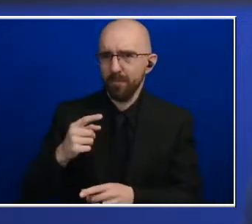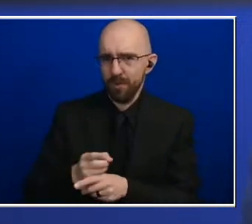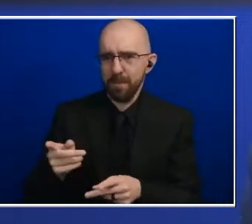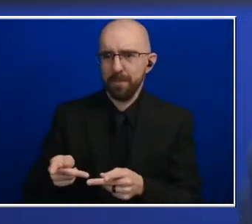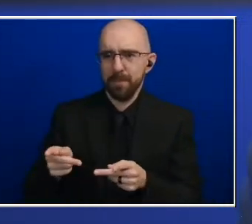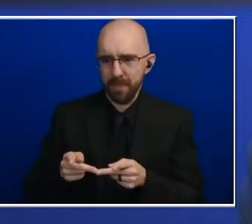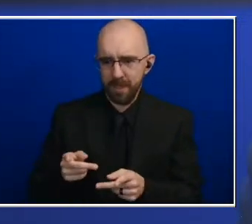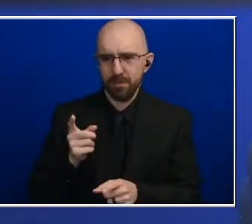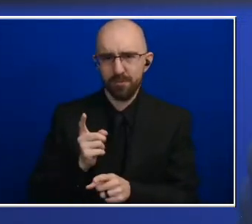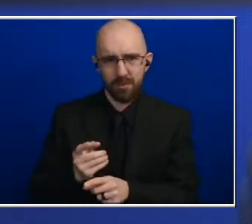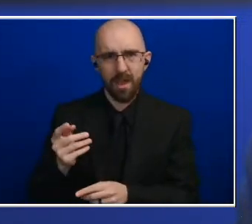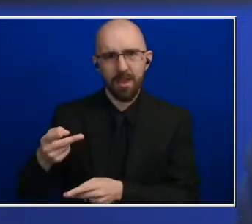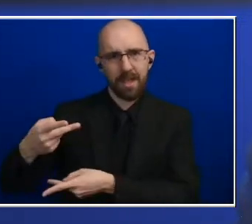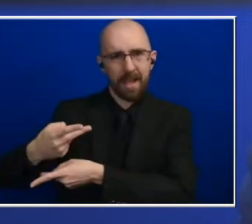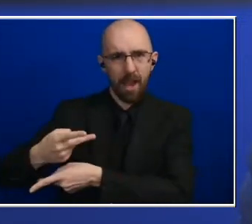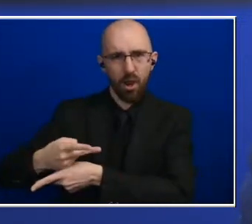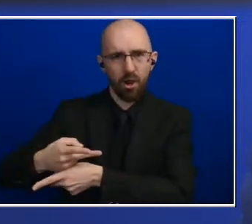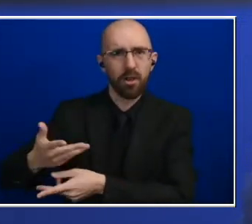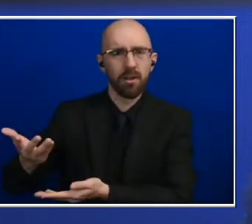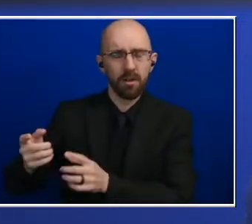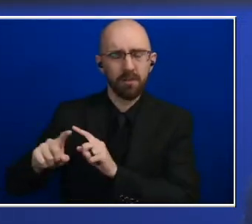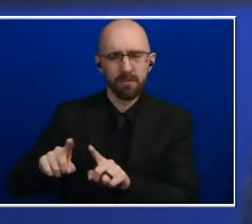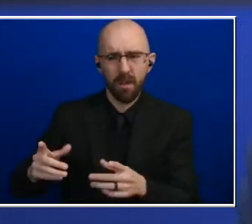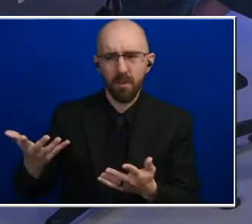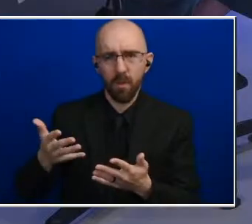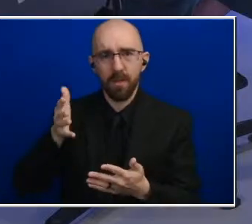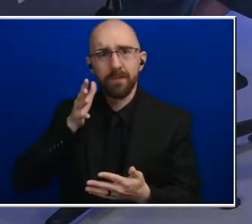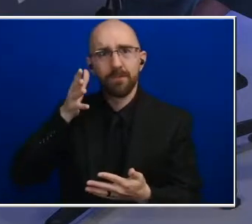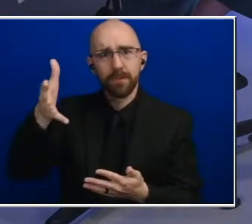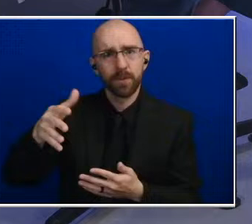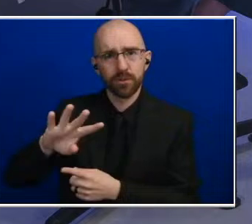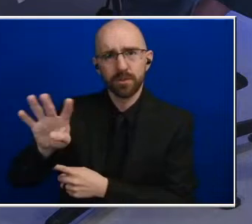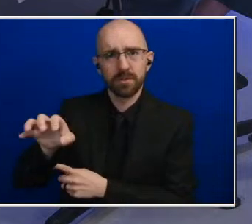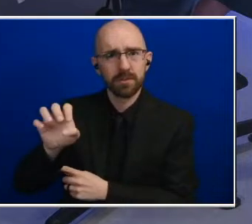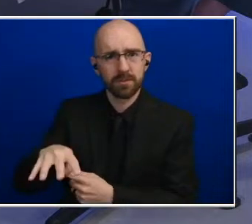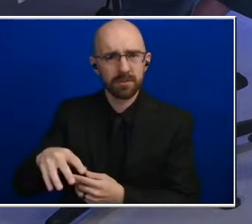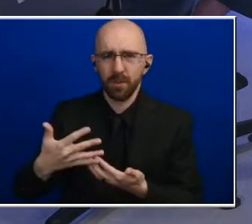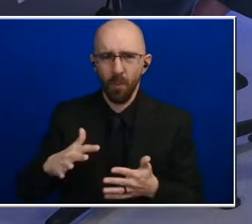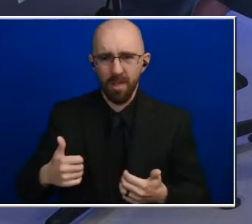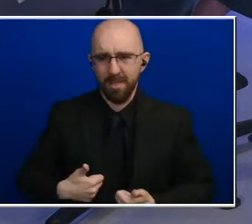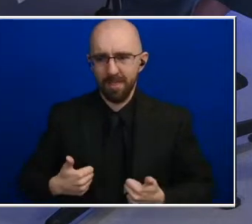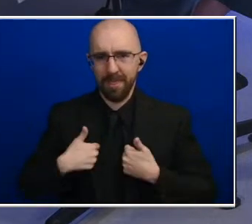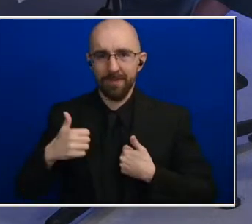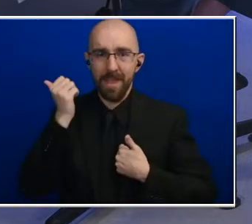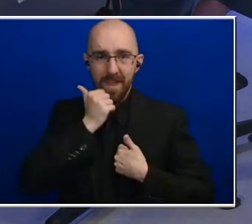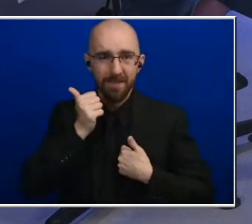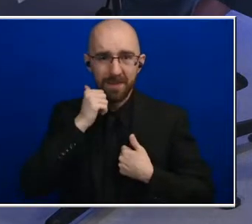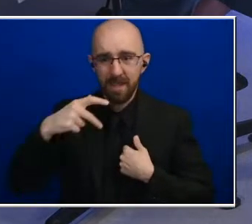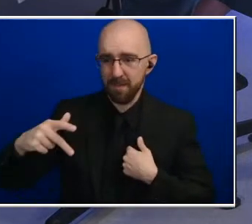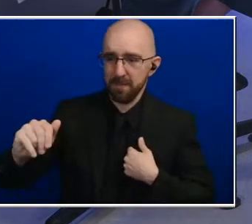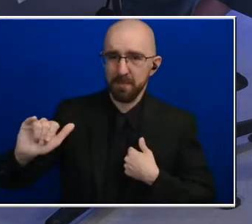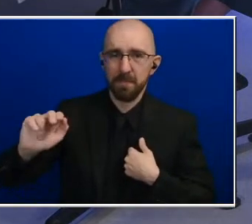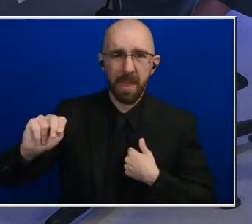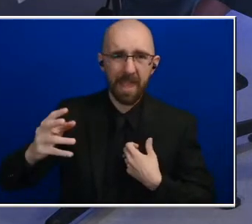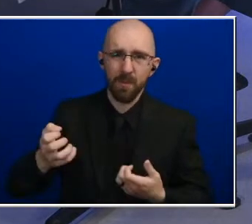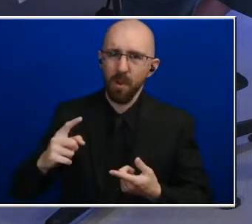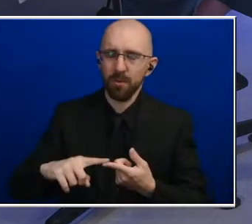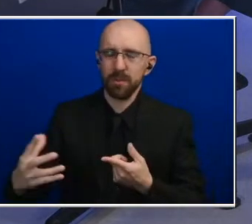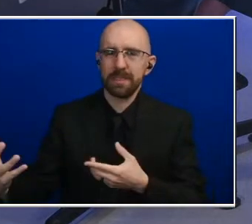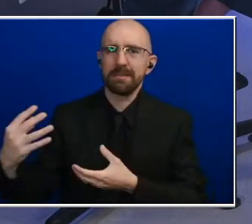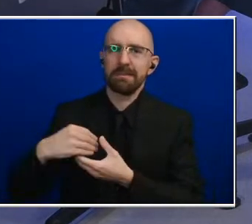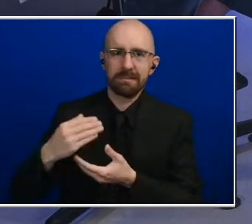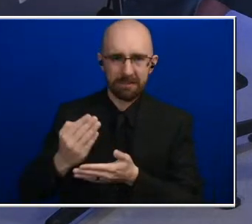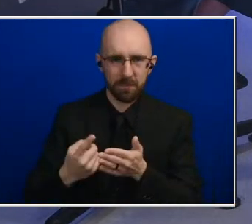but what's the future? Yeah, you don't want to live like that every day. Yeah. So you had to get somebody involved, and I think that may have been Dr.